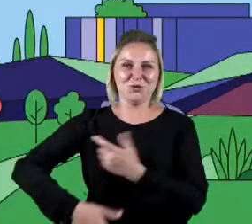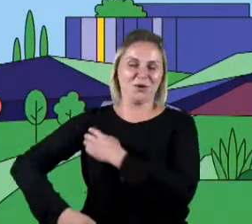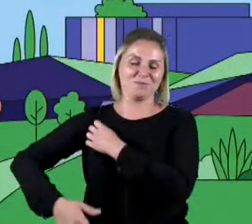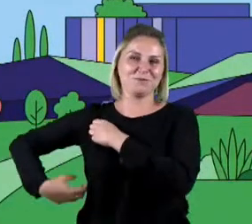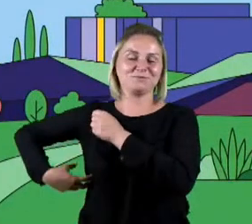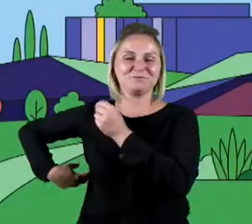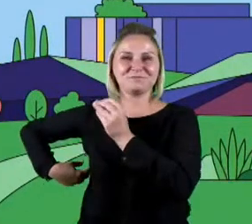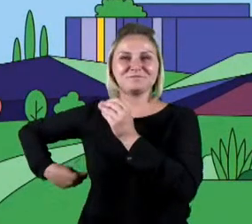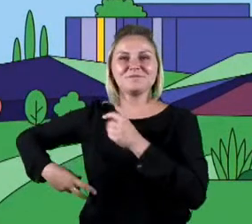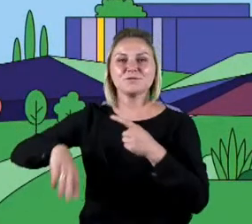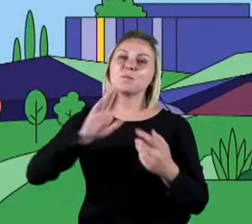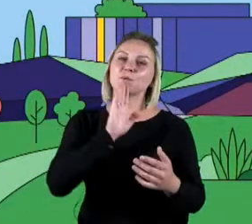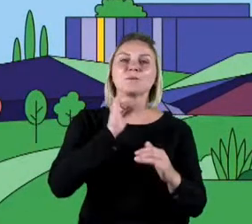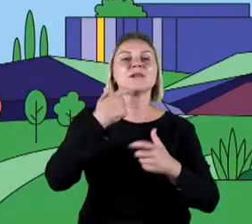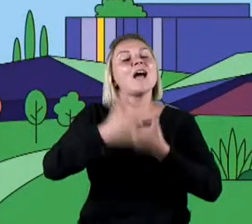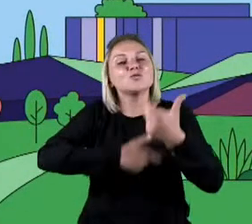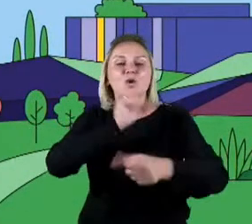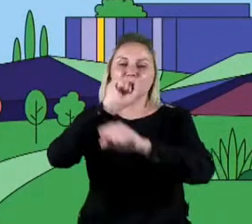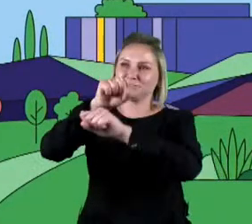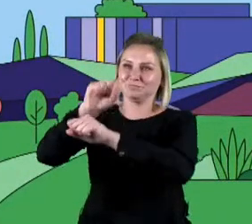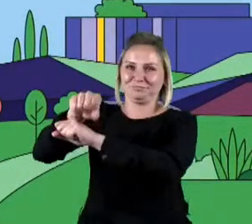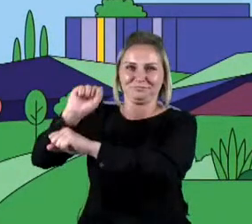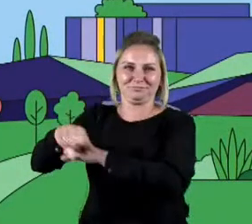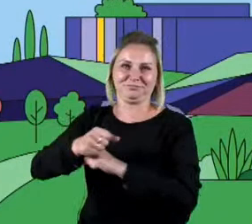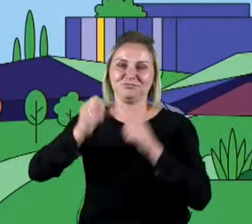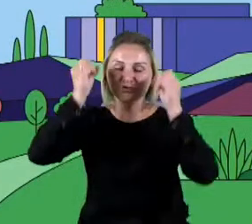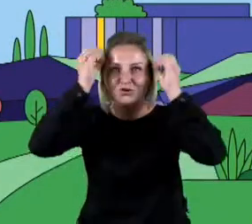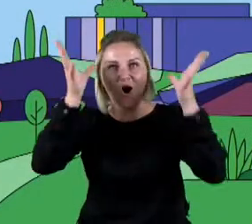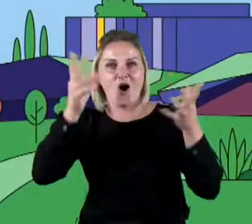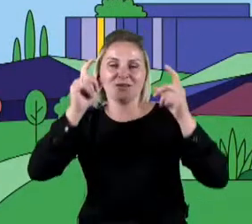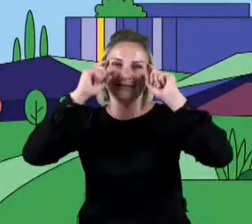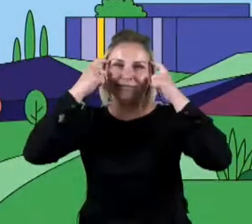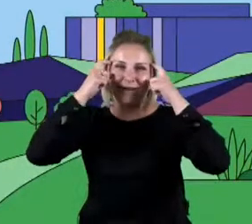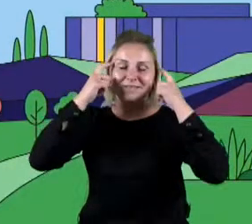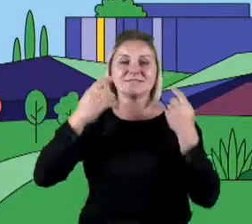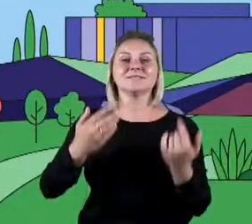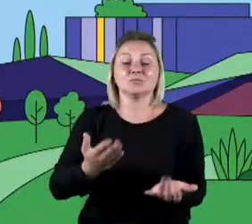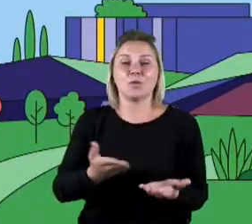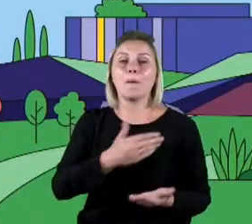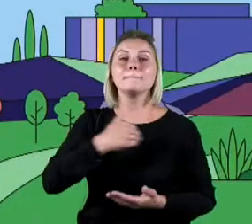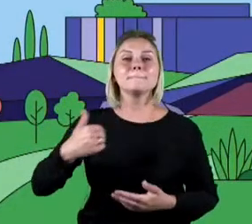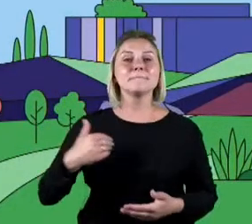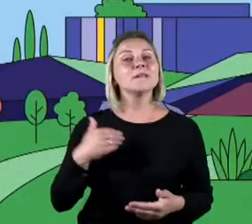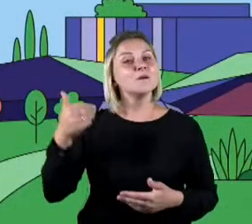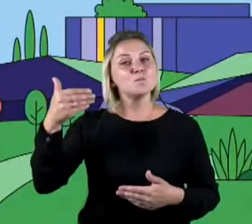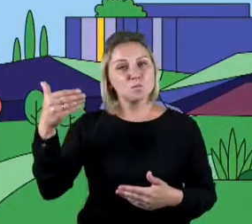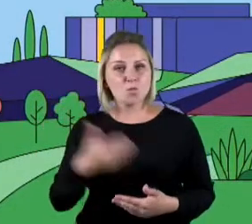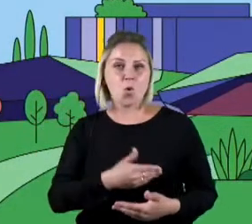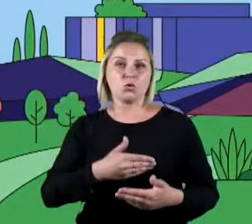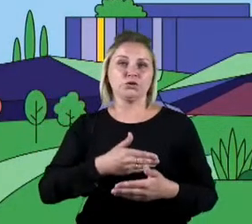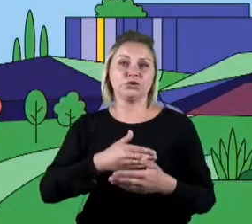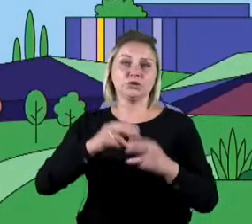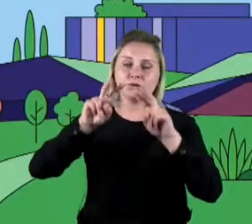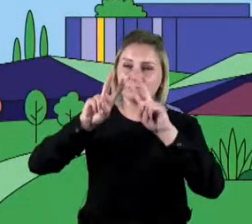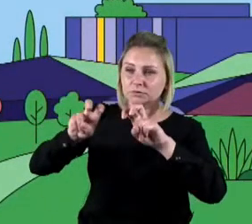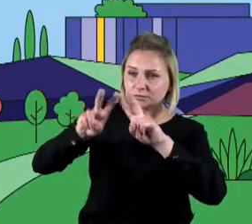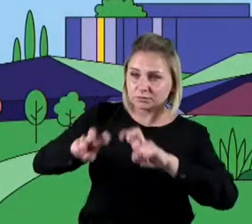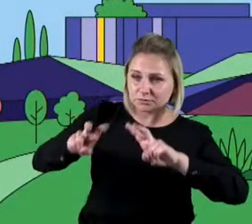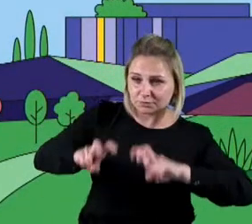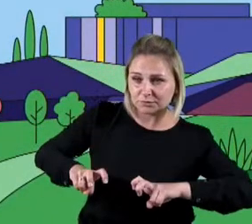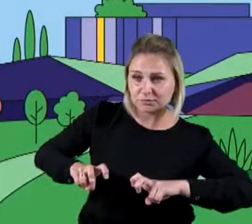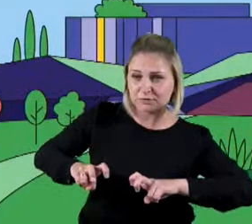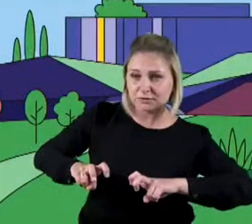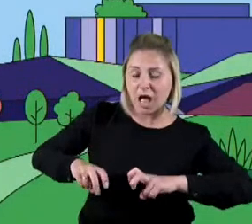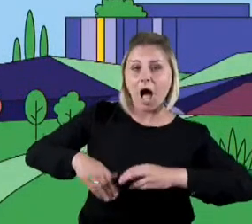we can face and manage these shocks and crises. If we will not